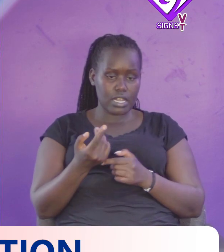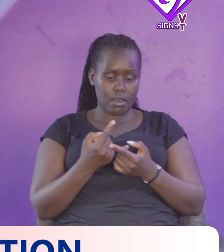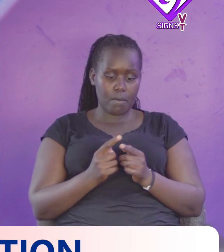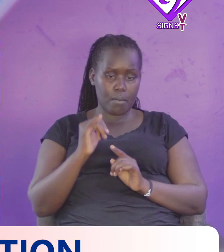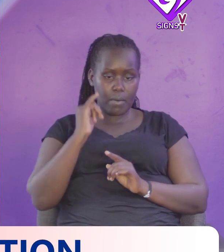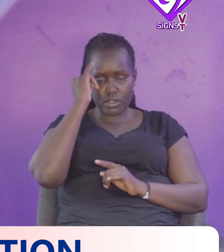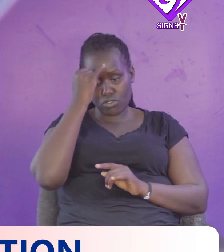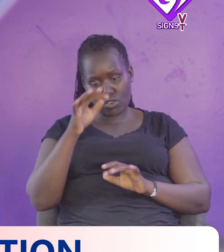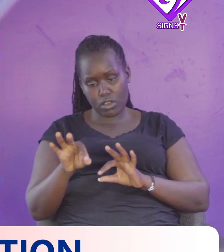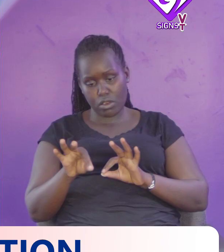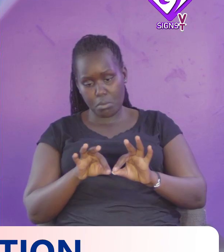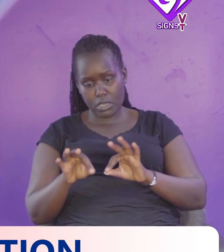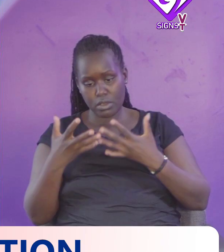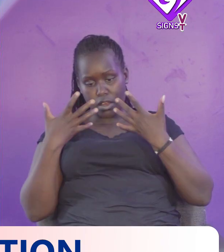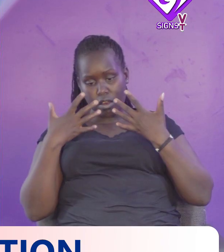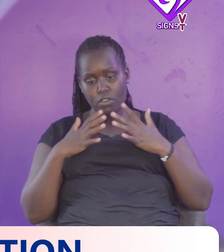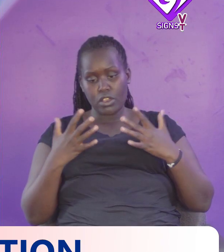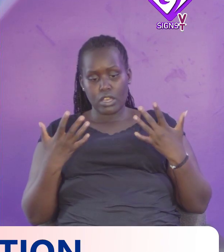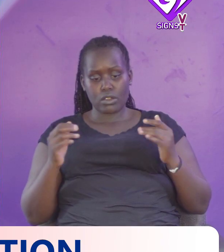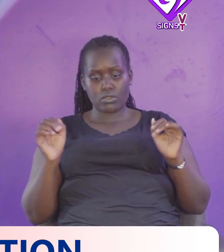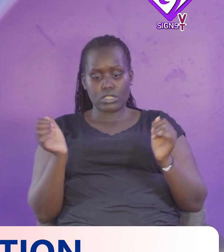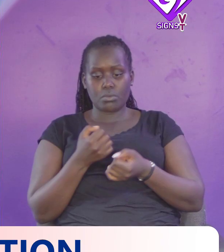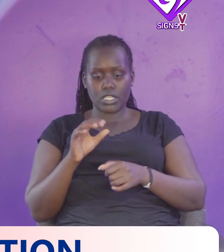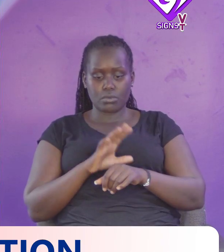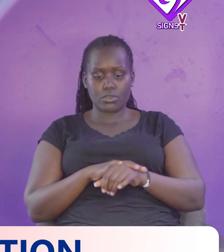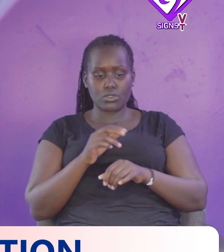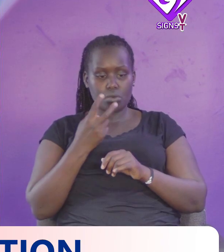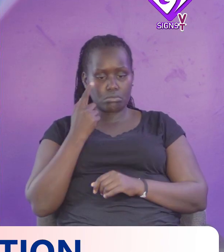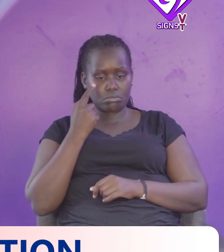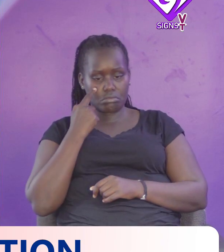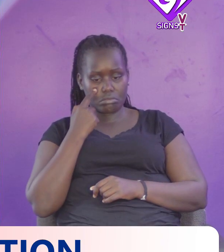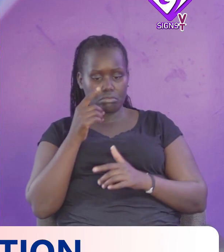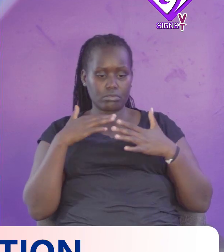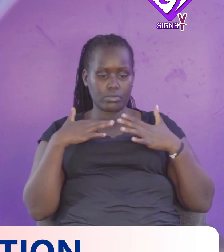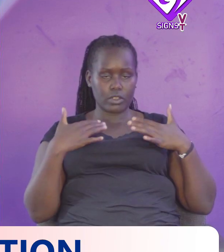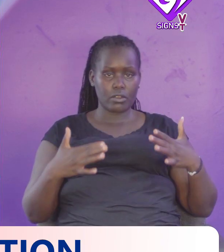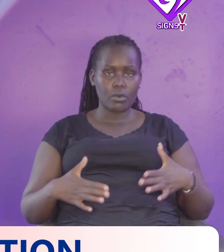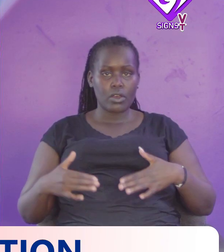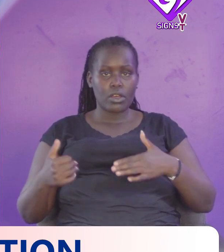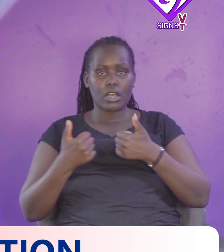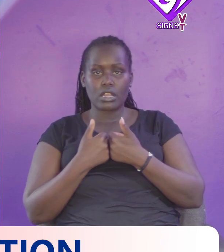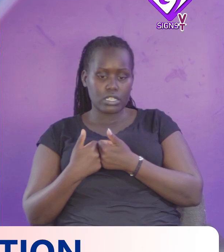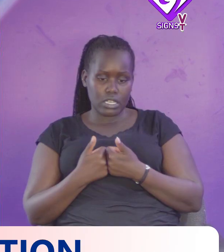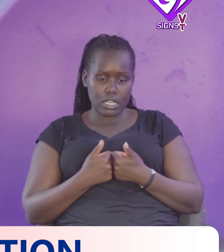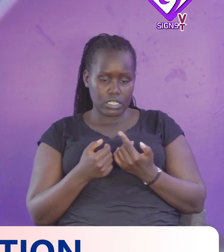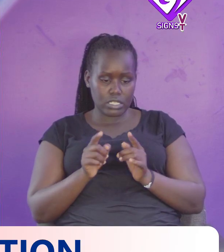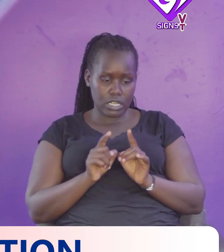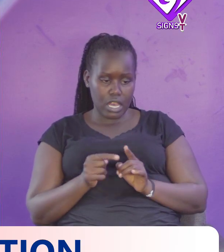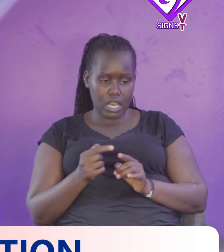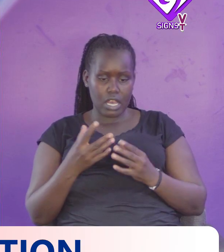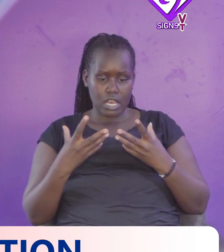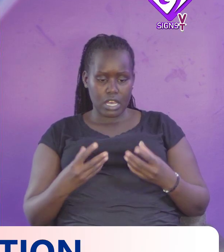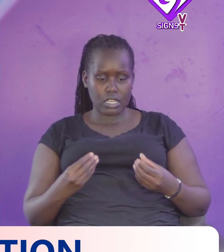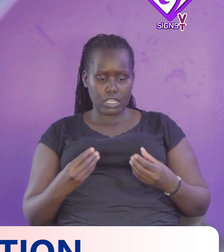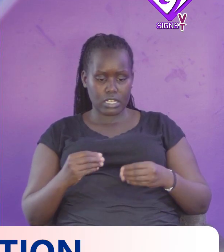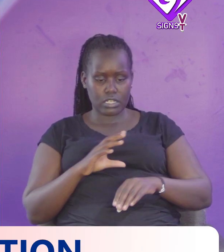that you're not even able to get to where the body was to view. The challenges were such that it was not very easy for you to even